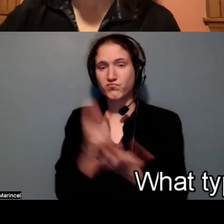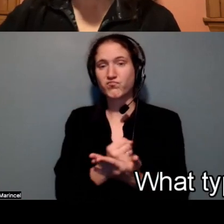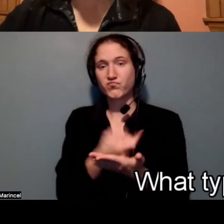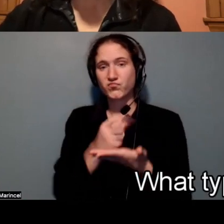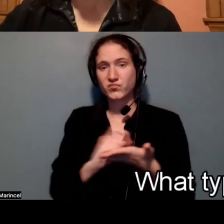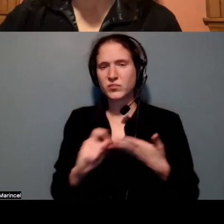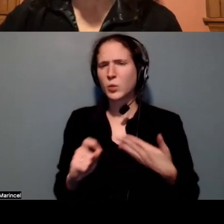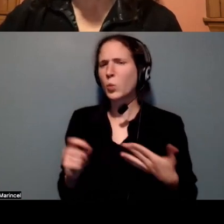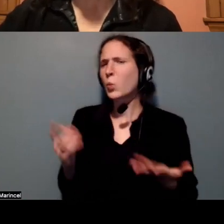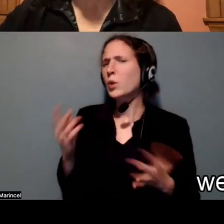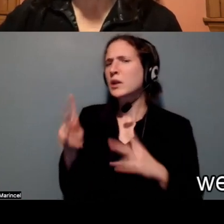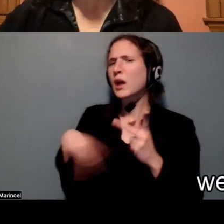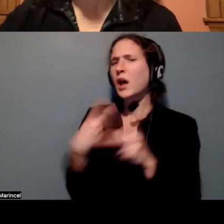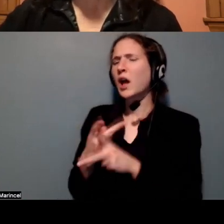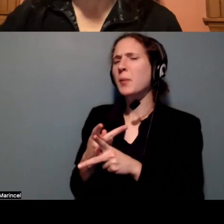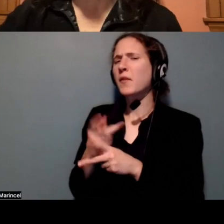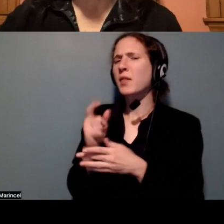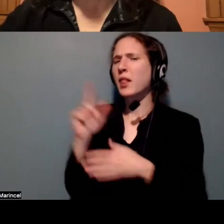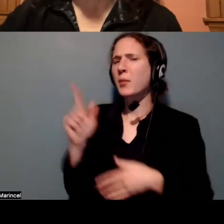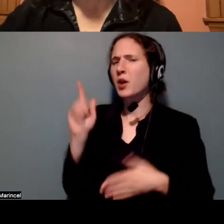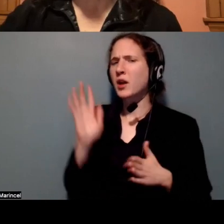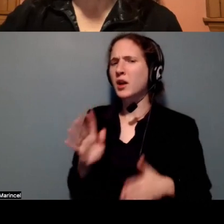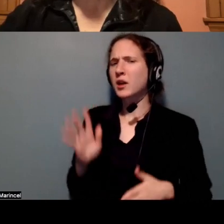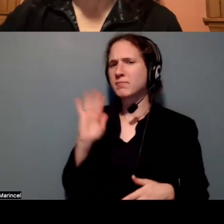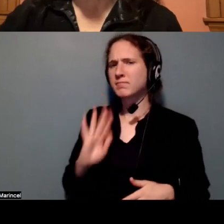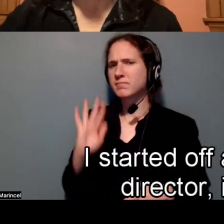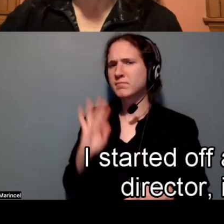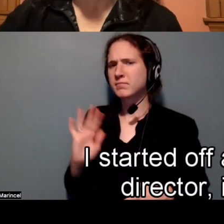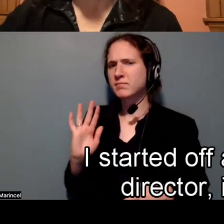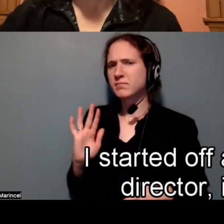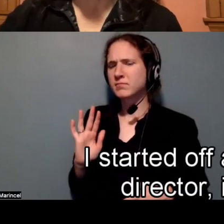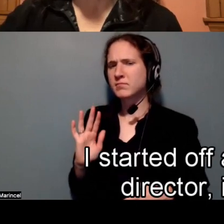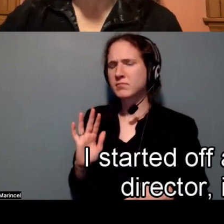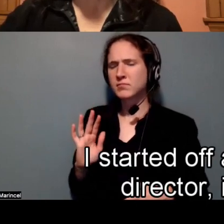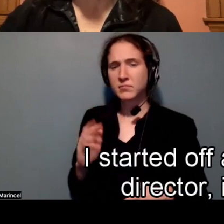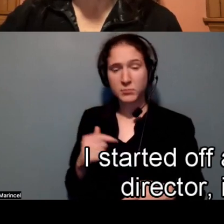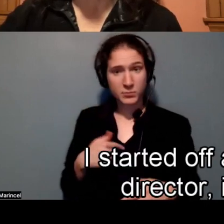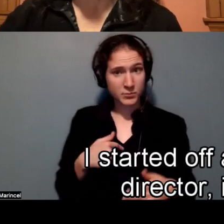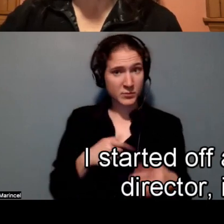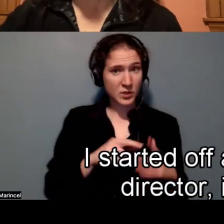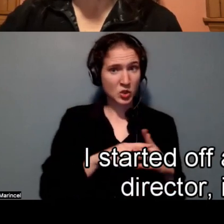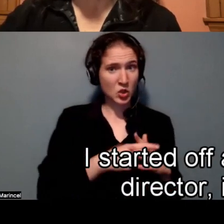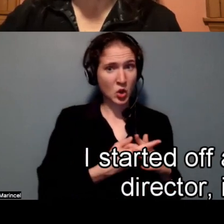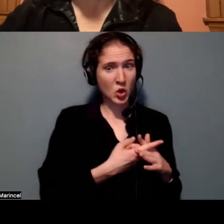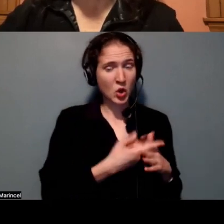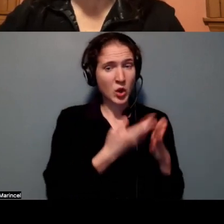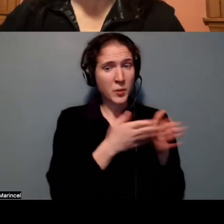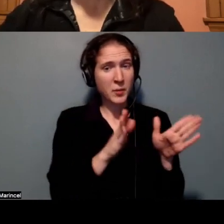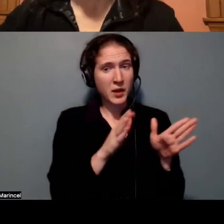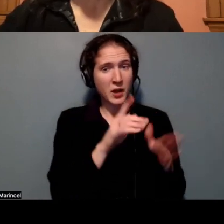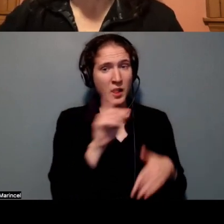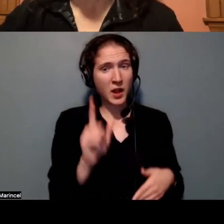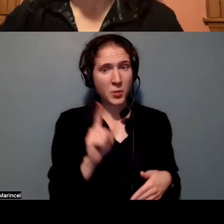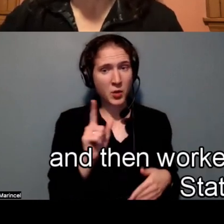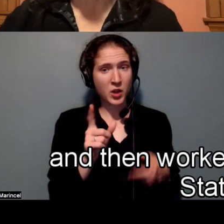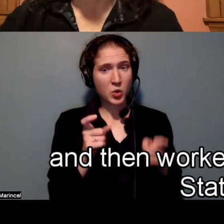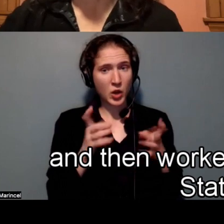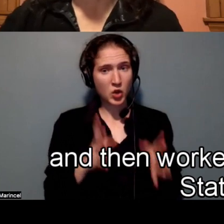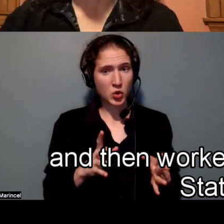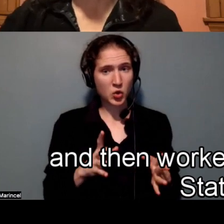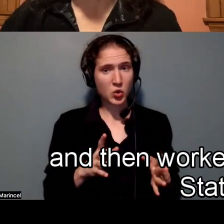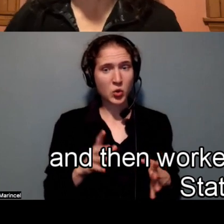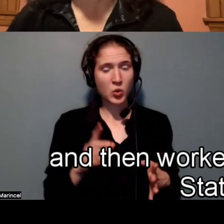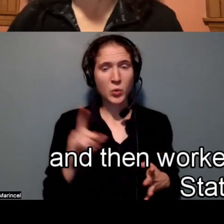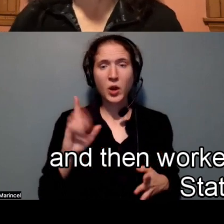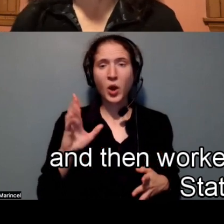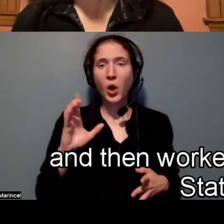What type of librarian were you? I started off as a public library director in Connecticut, and then worked at